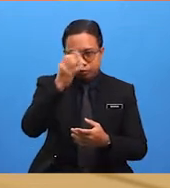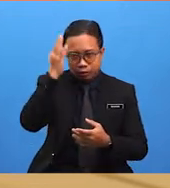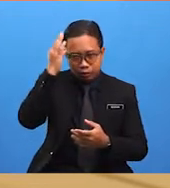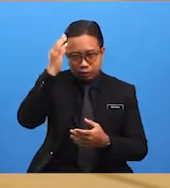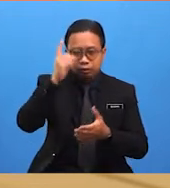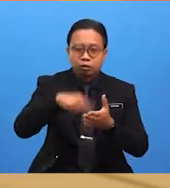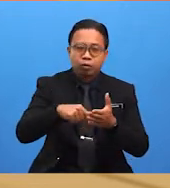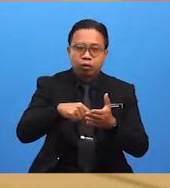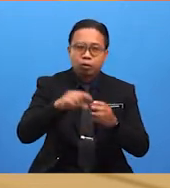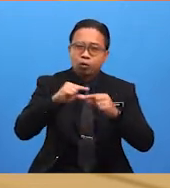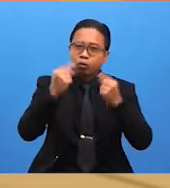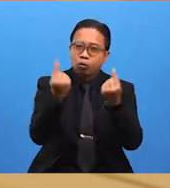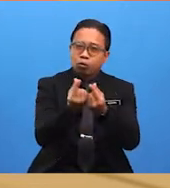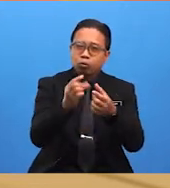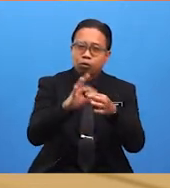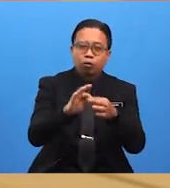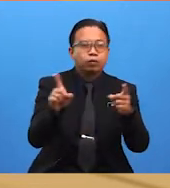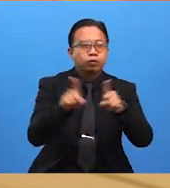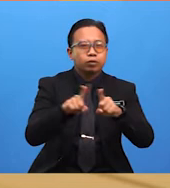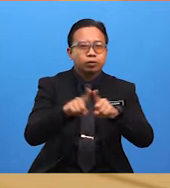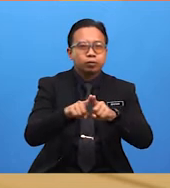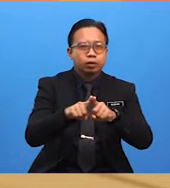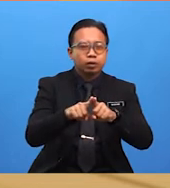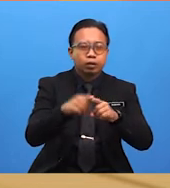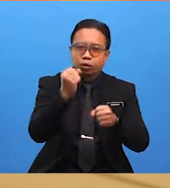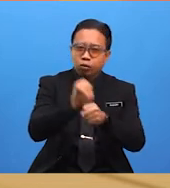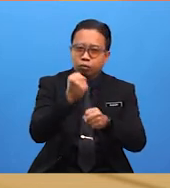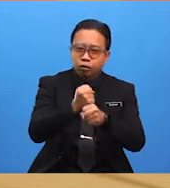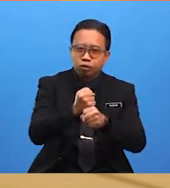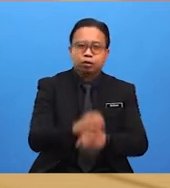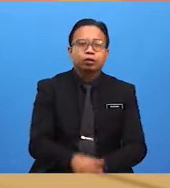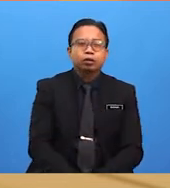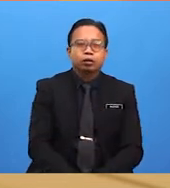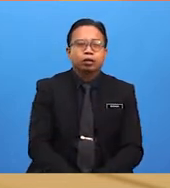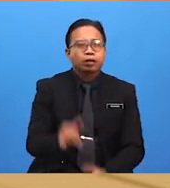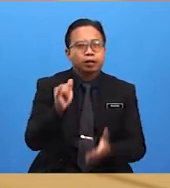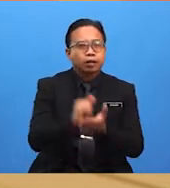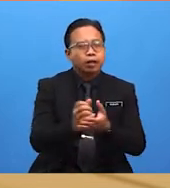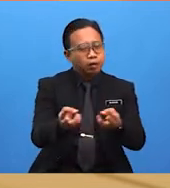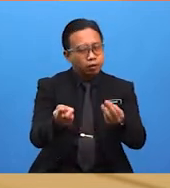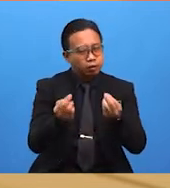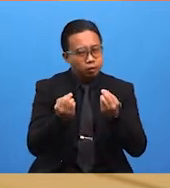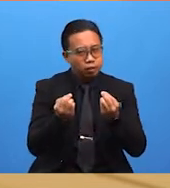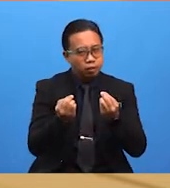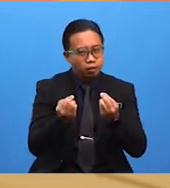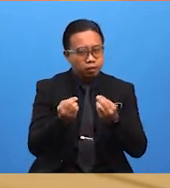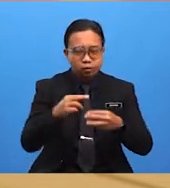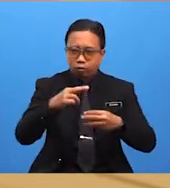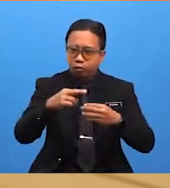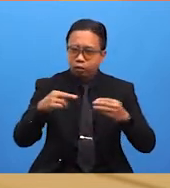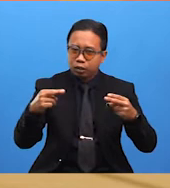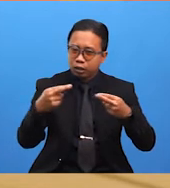a group of similar occupations that require